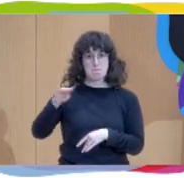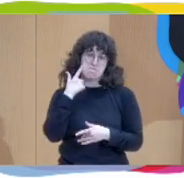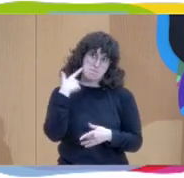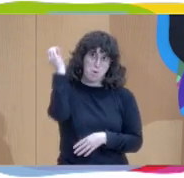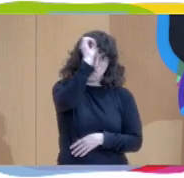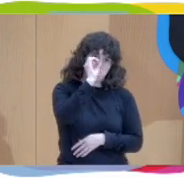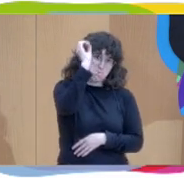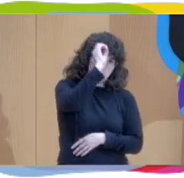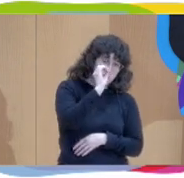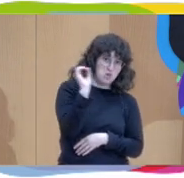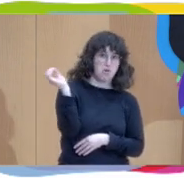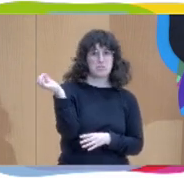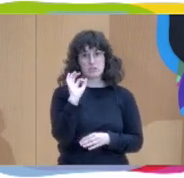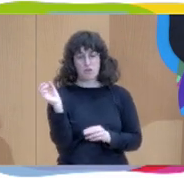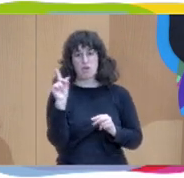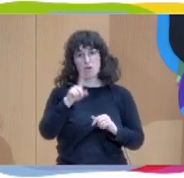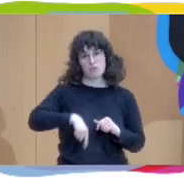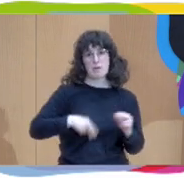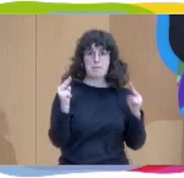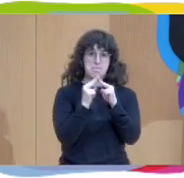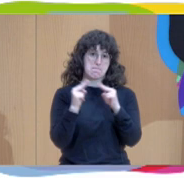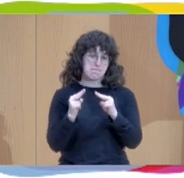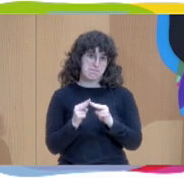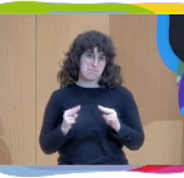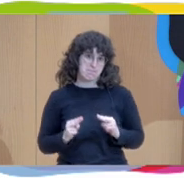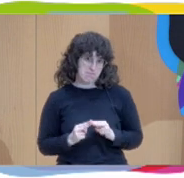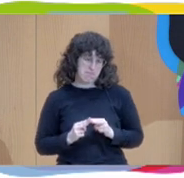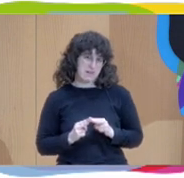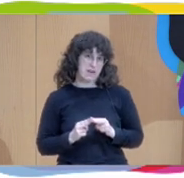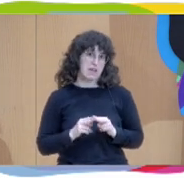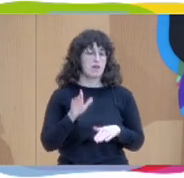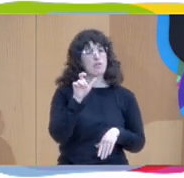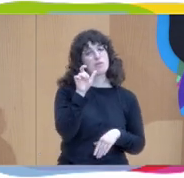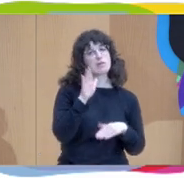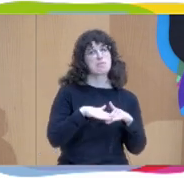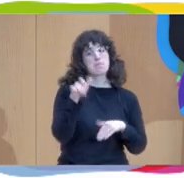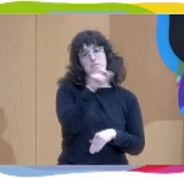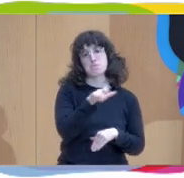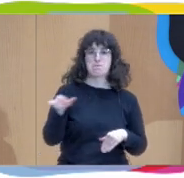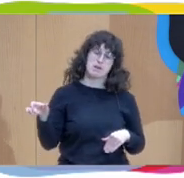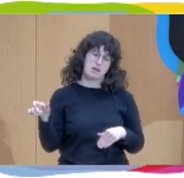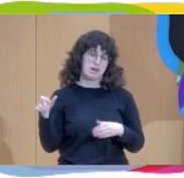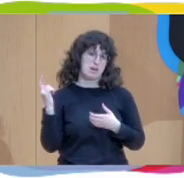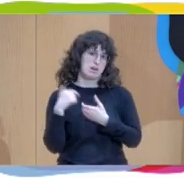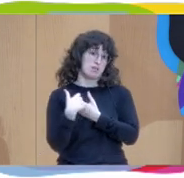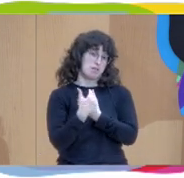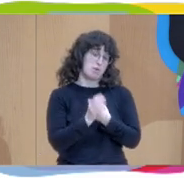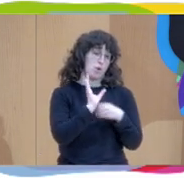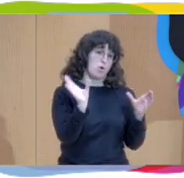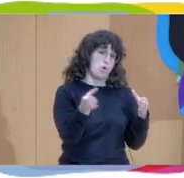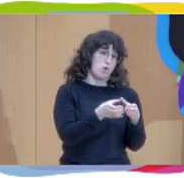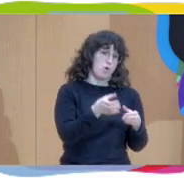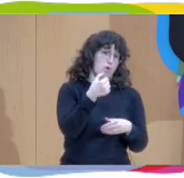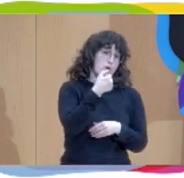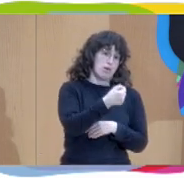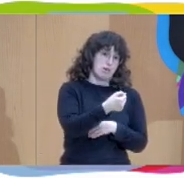survey for employers in Group A's, the Group A's participants' employers. We sent a survey to